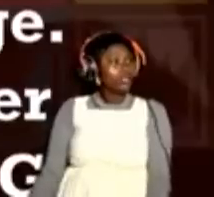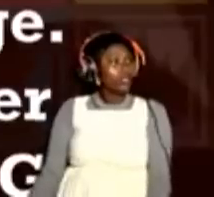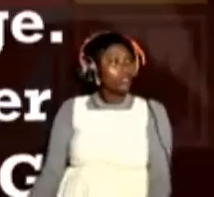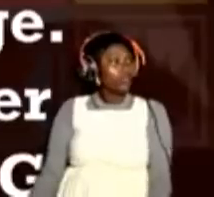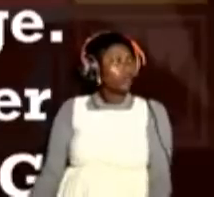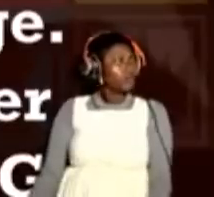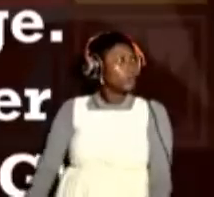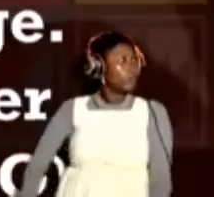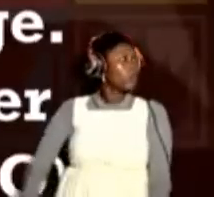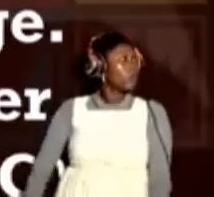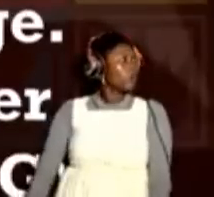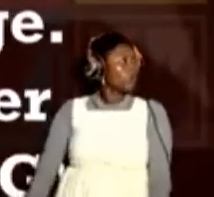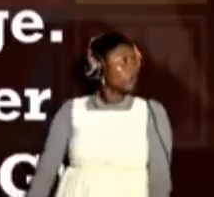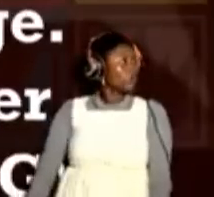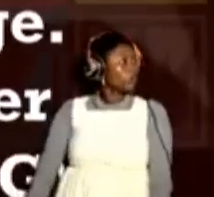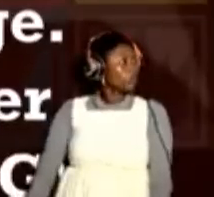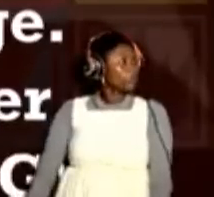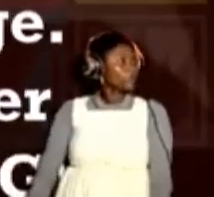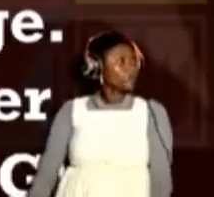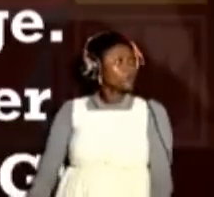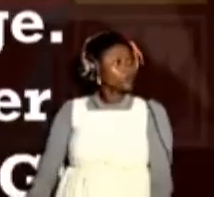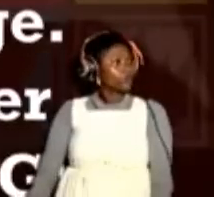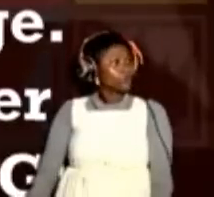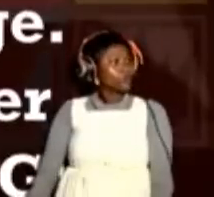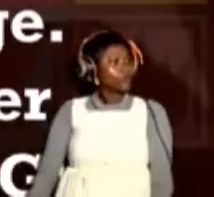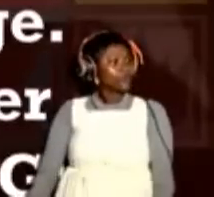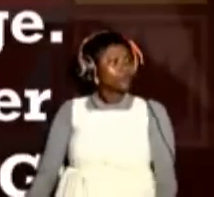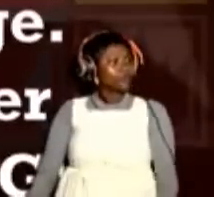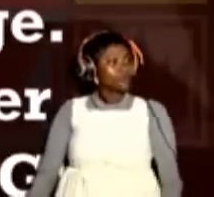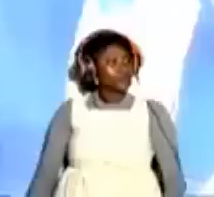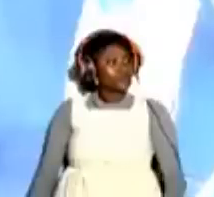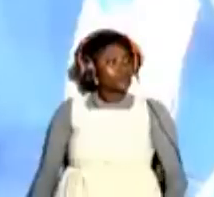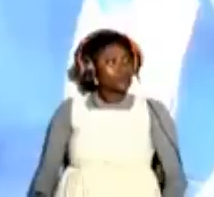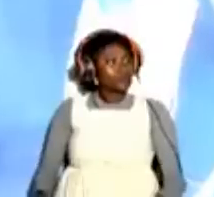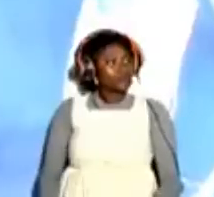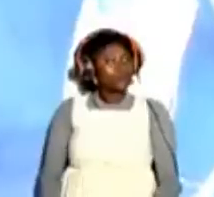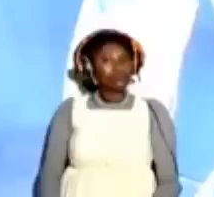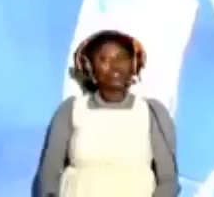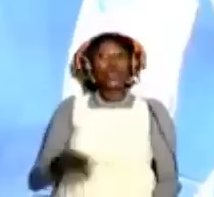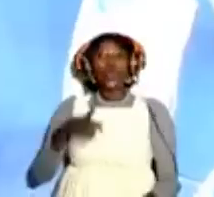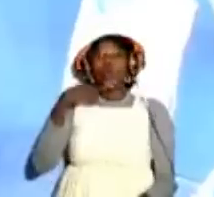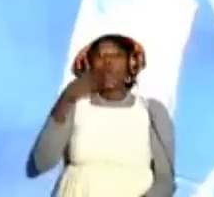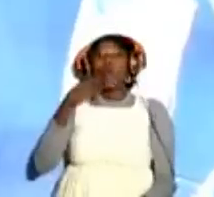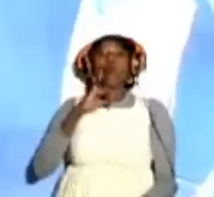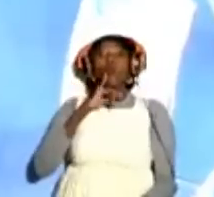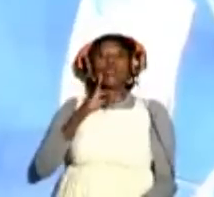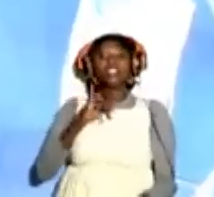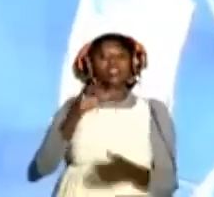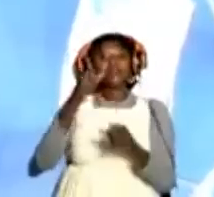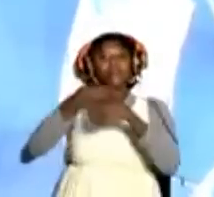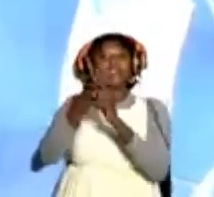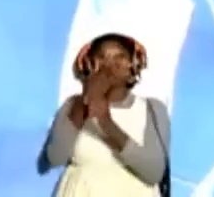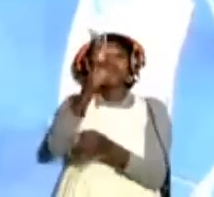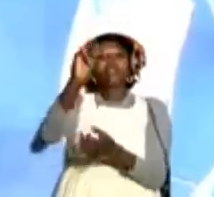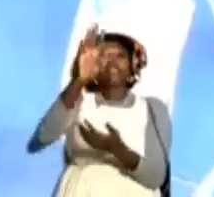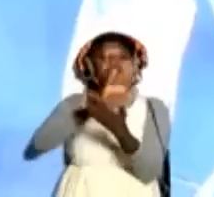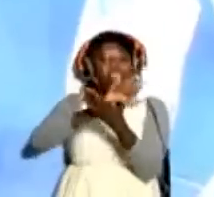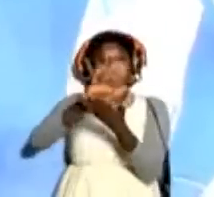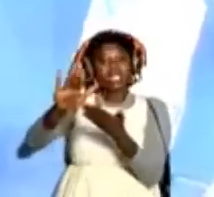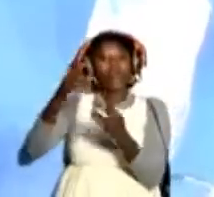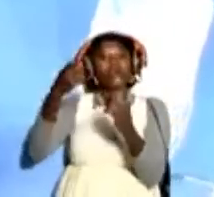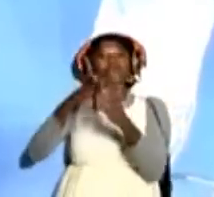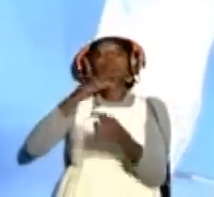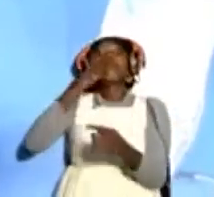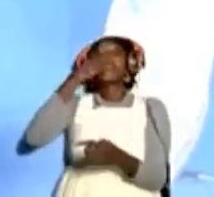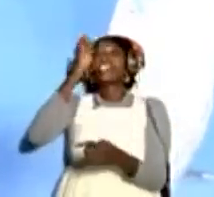You want to read it for me? Quickly, sir. Those who make themselves clean, all those